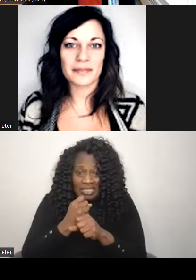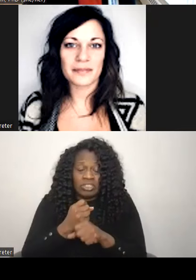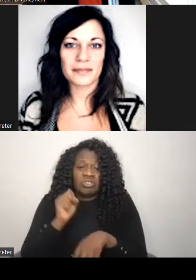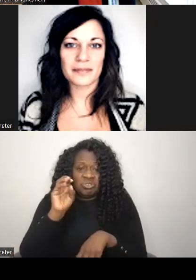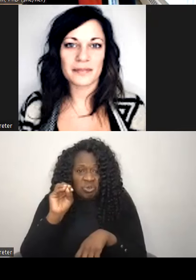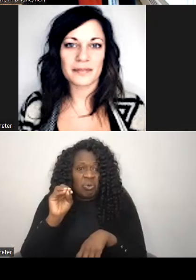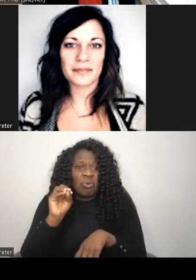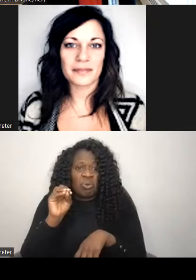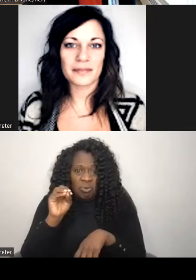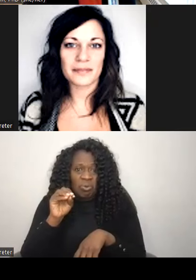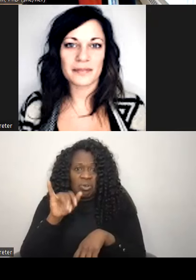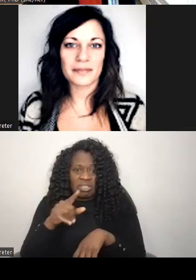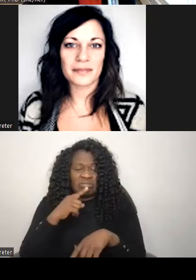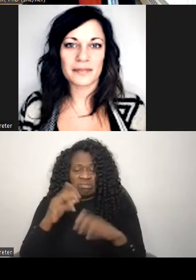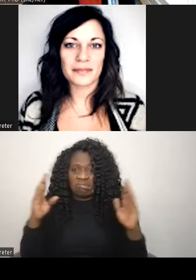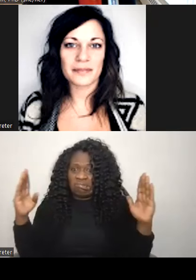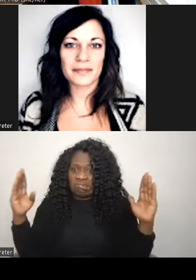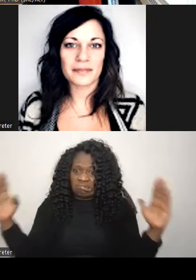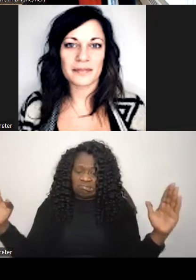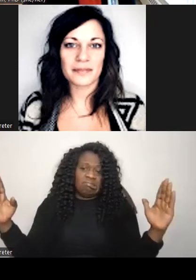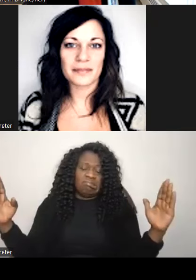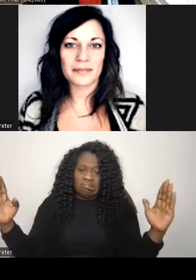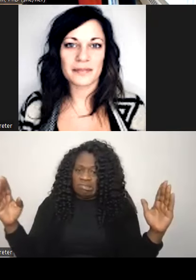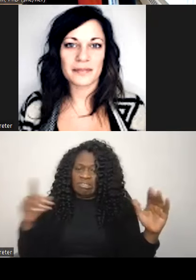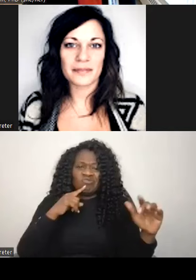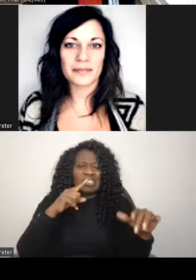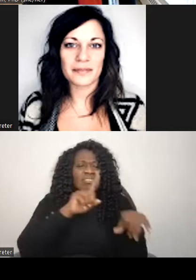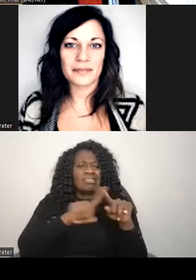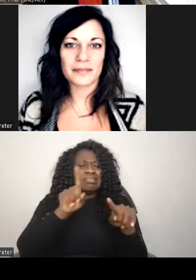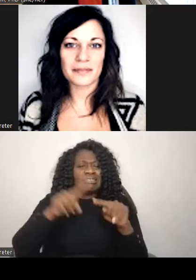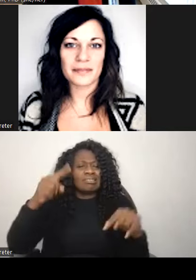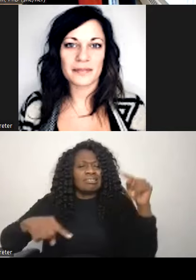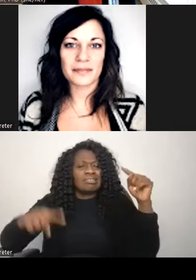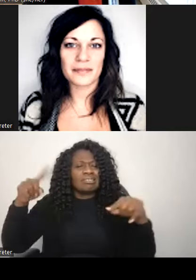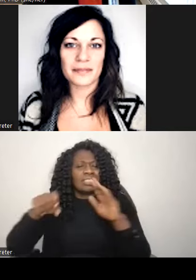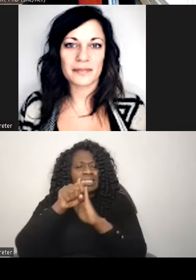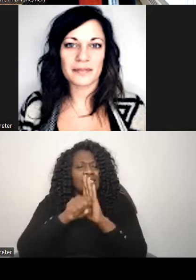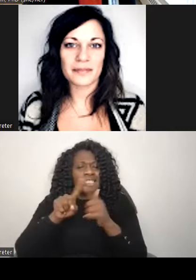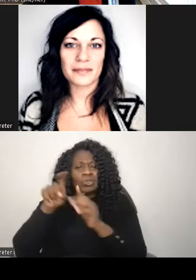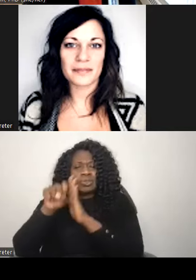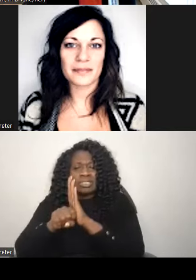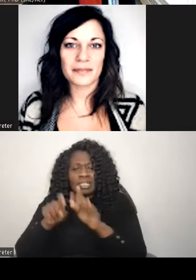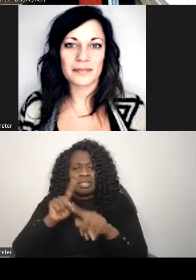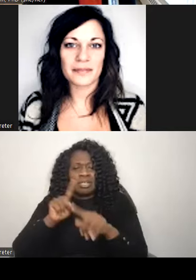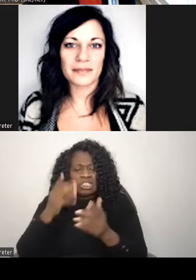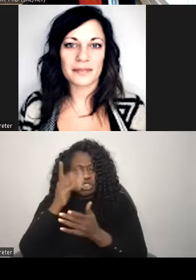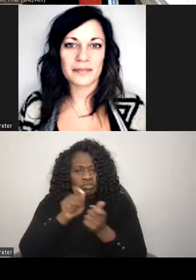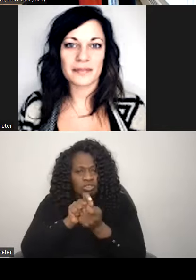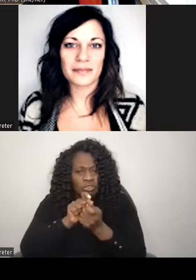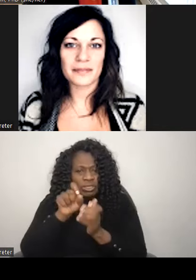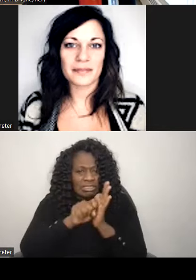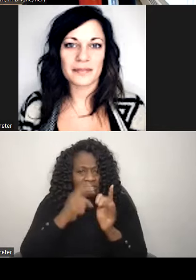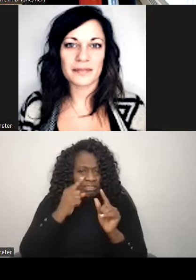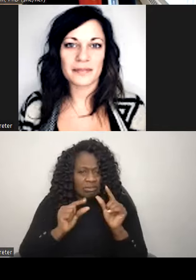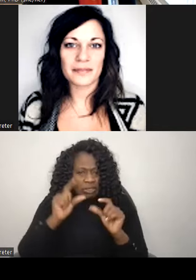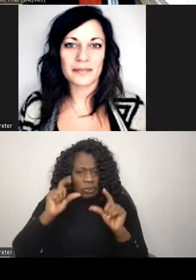was a huge length of time, and it varied from state to state. But what we saw is that for certain states, there were